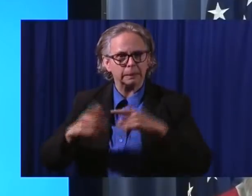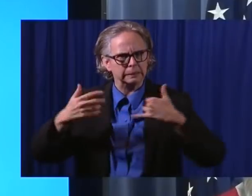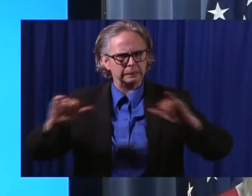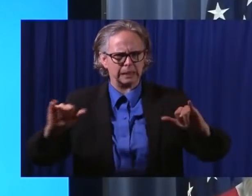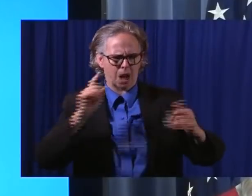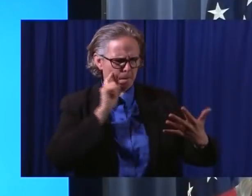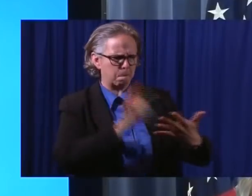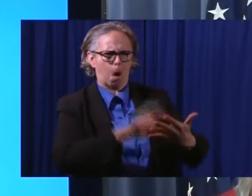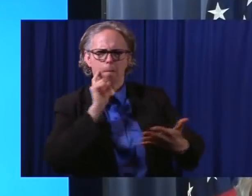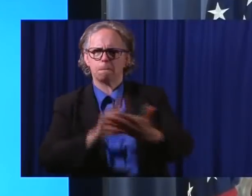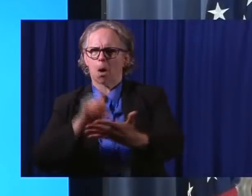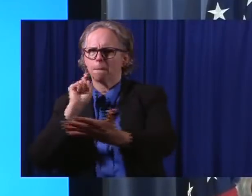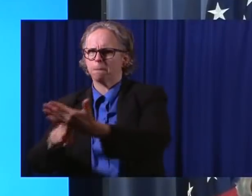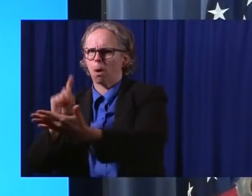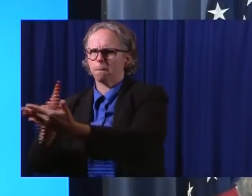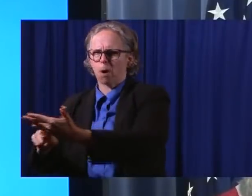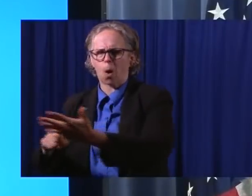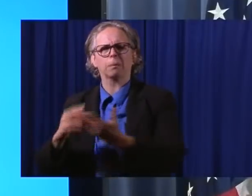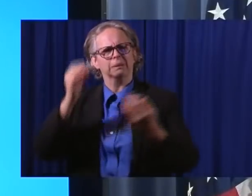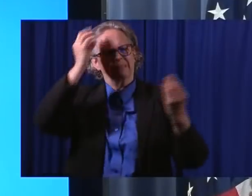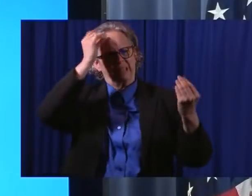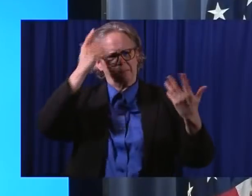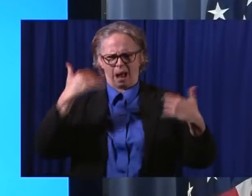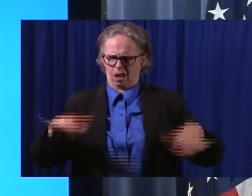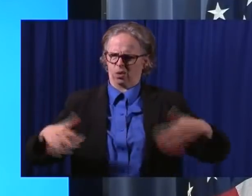key data.